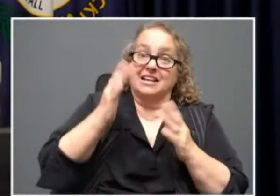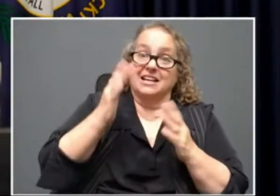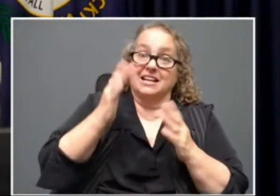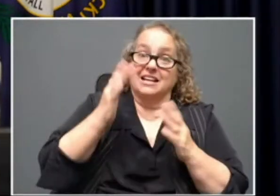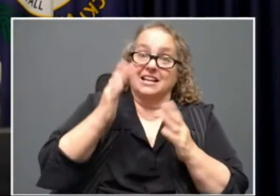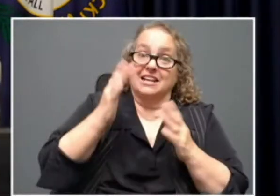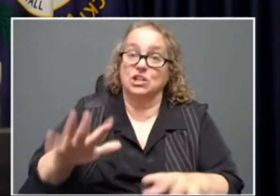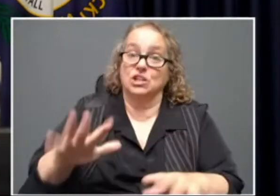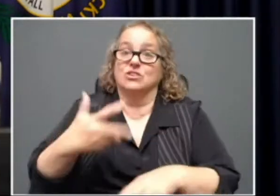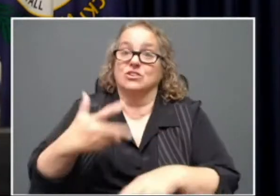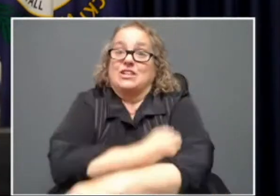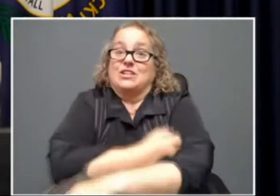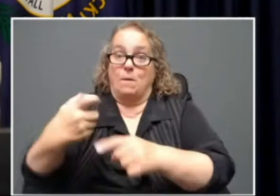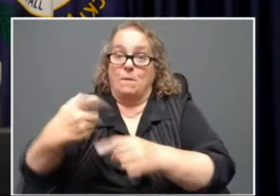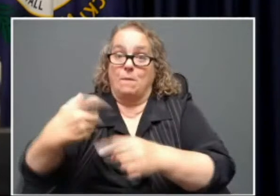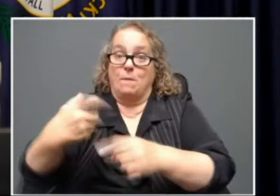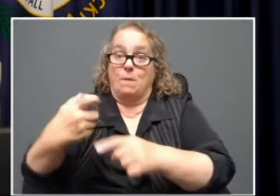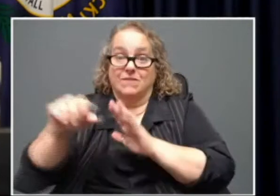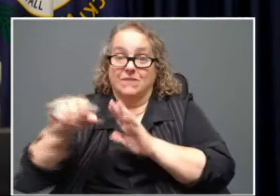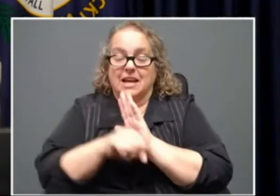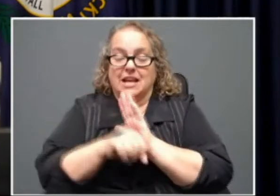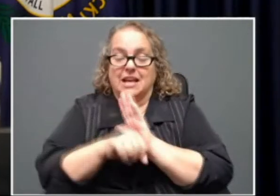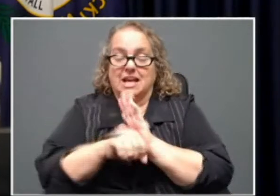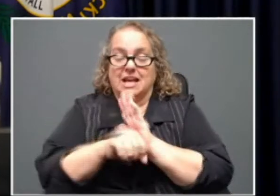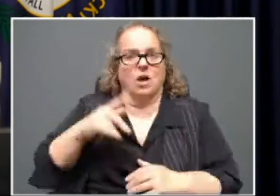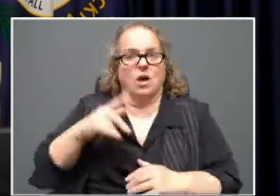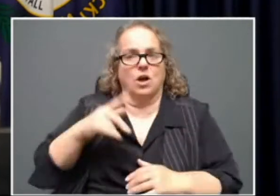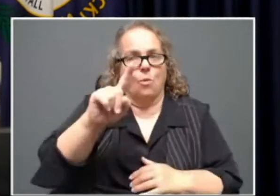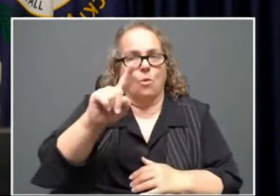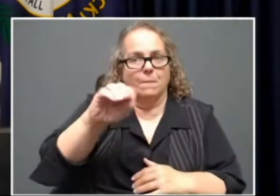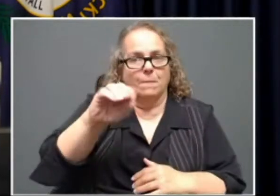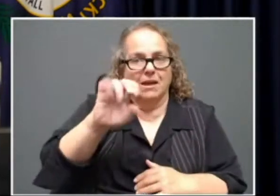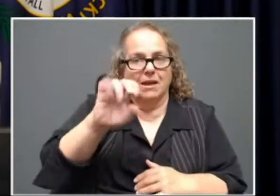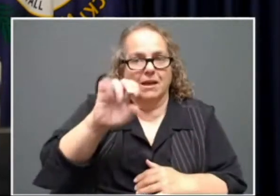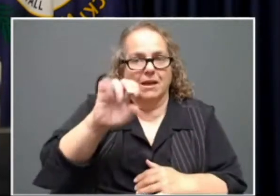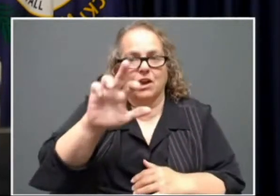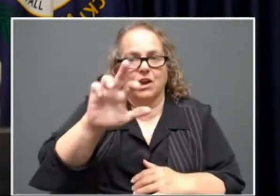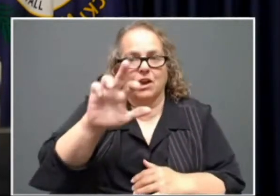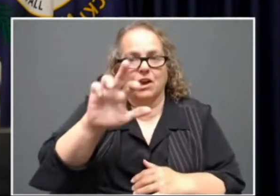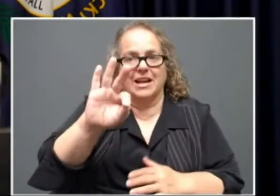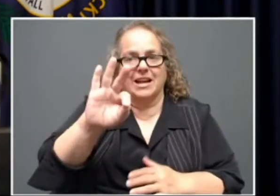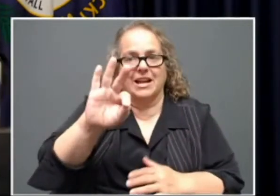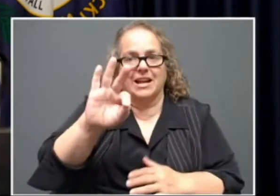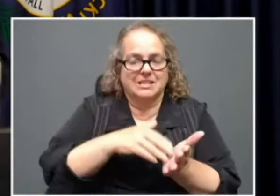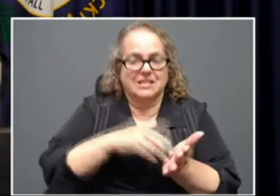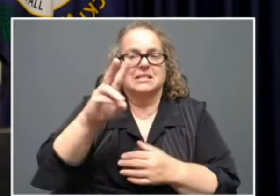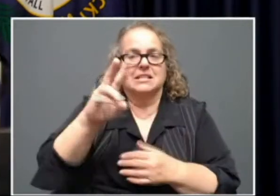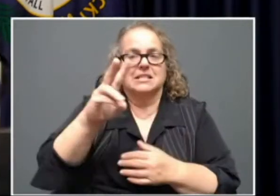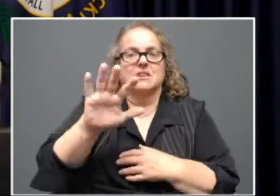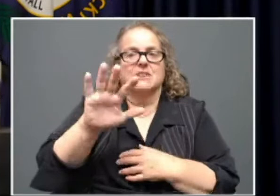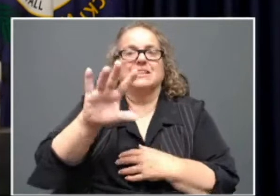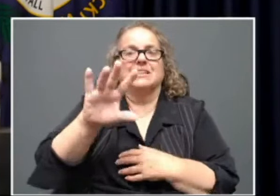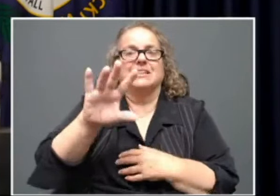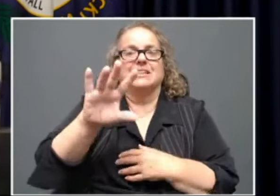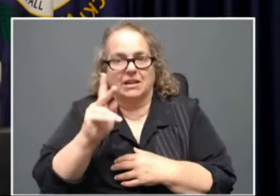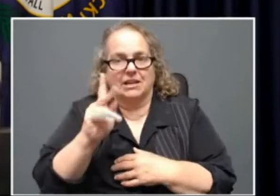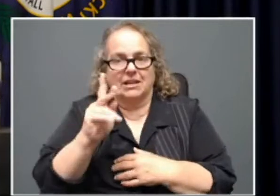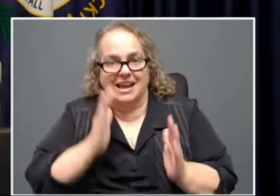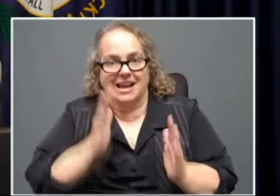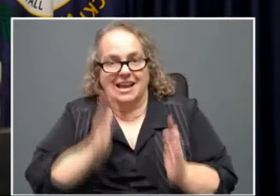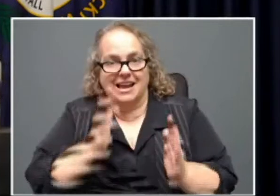state, we believe 1,939,657 Kentuckians have been